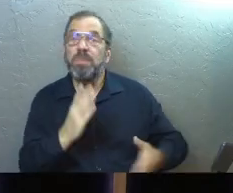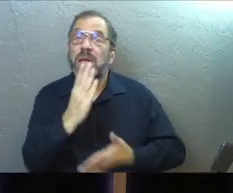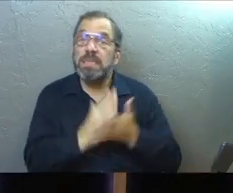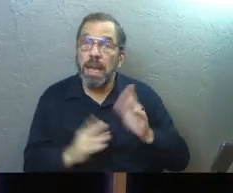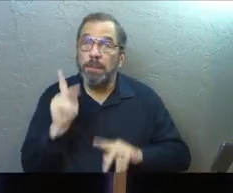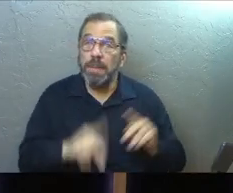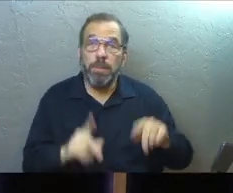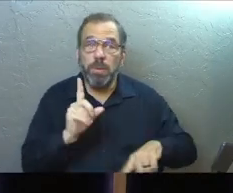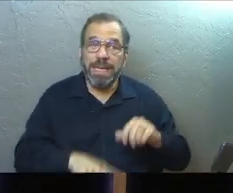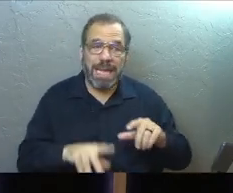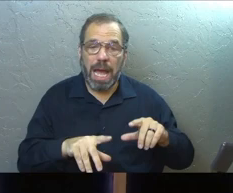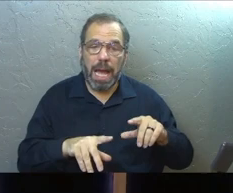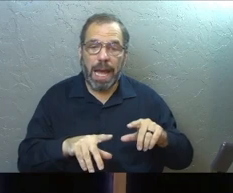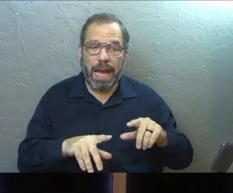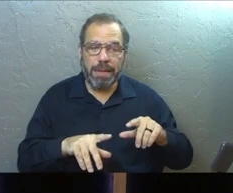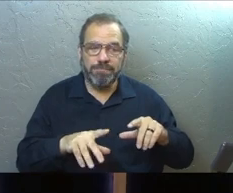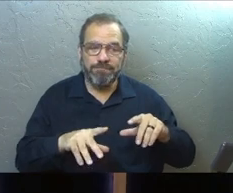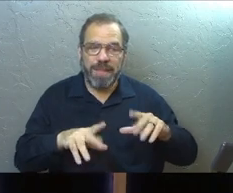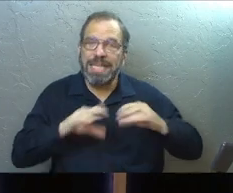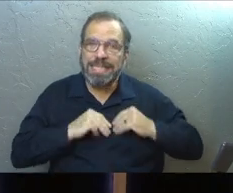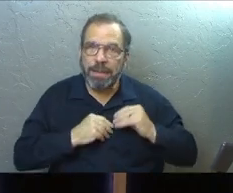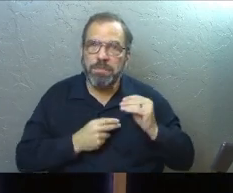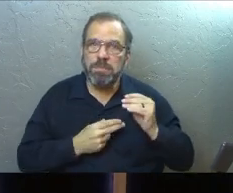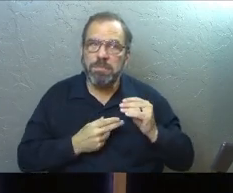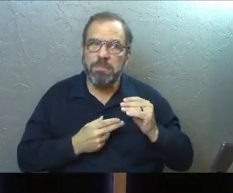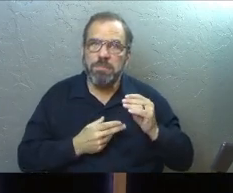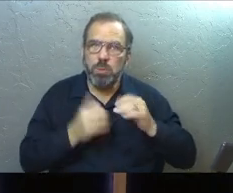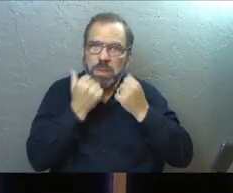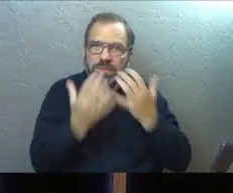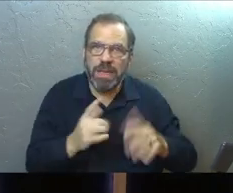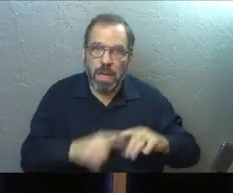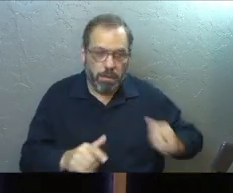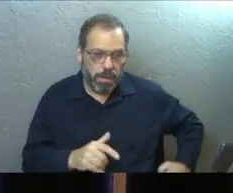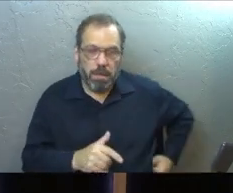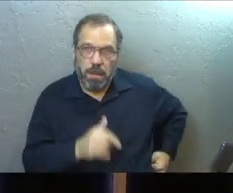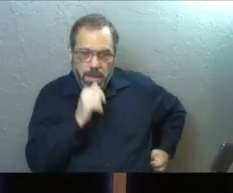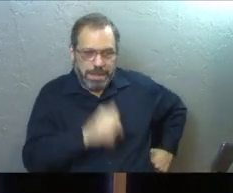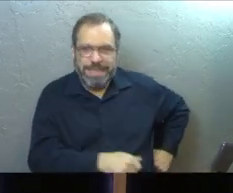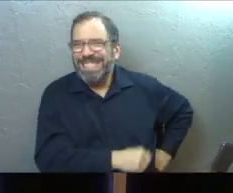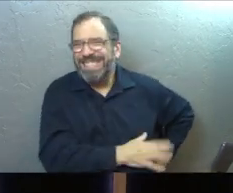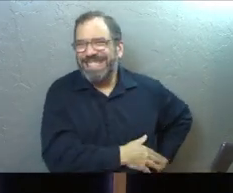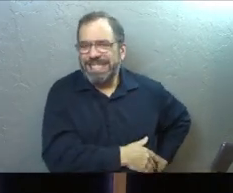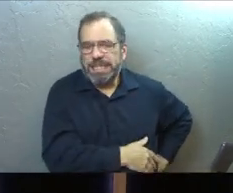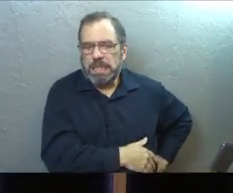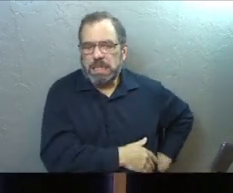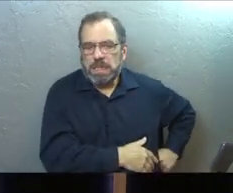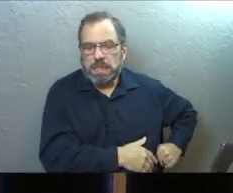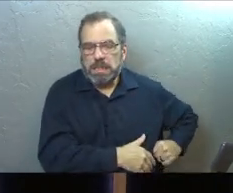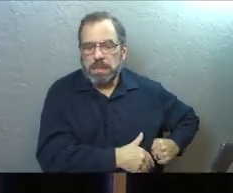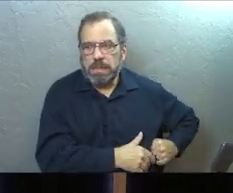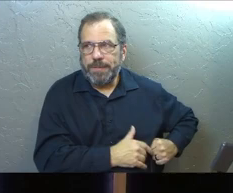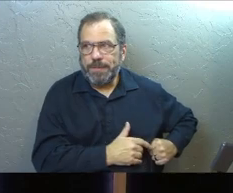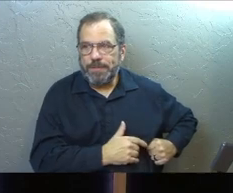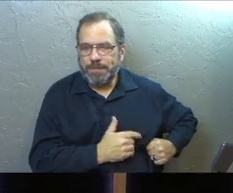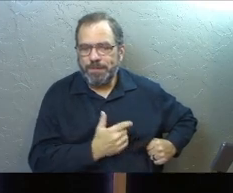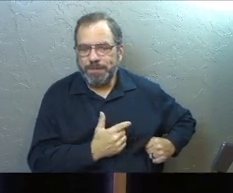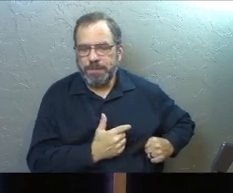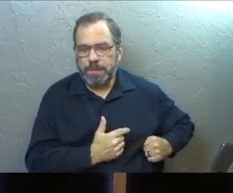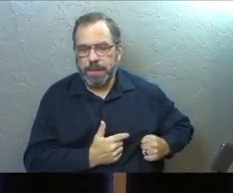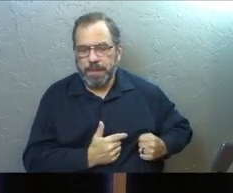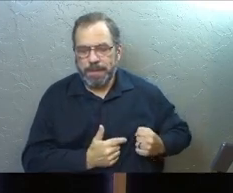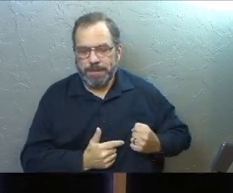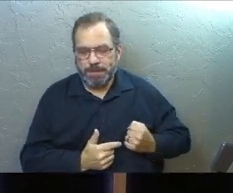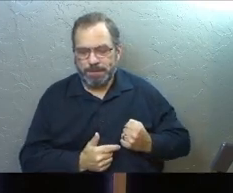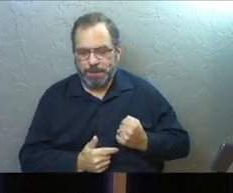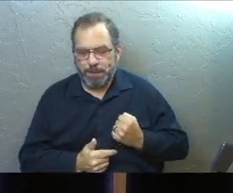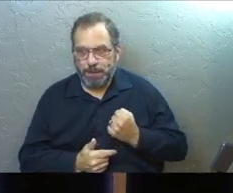people who can't handle your confession. But when you've got a brother or sister in Christ who understands grace and they can handle your confession,